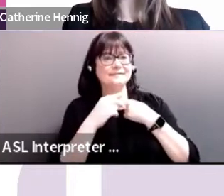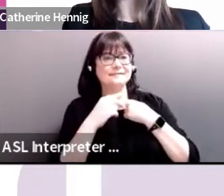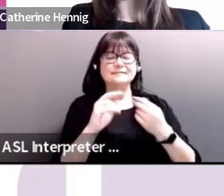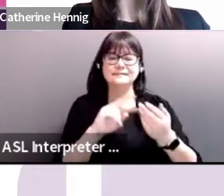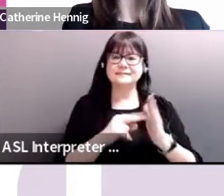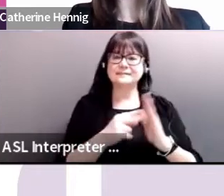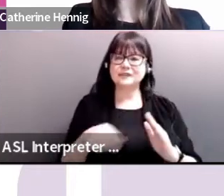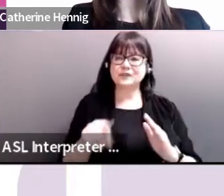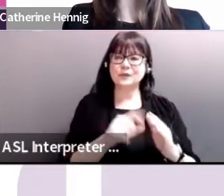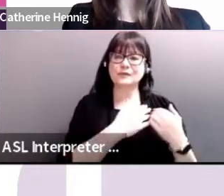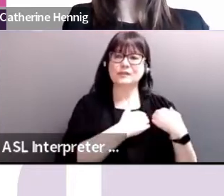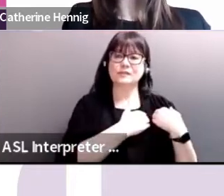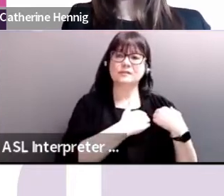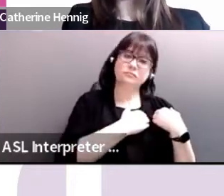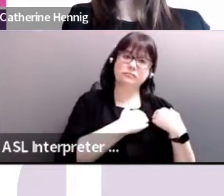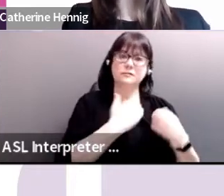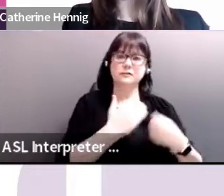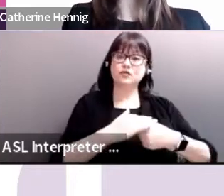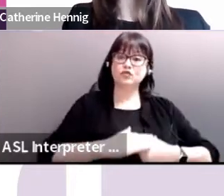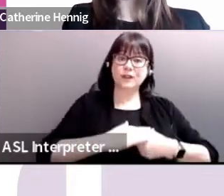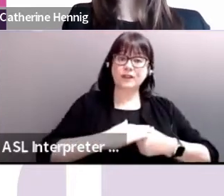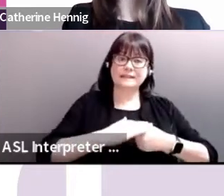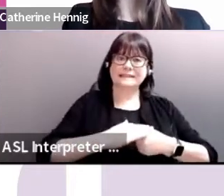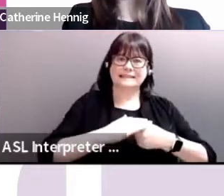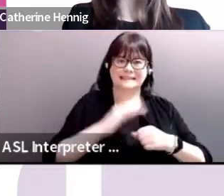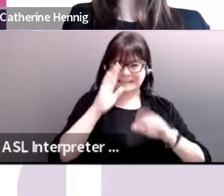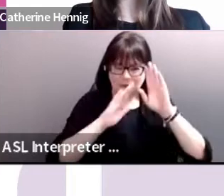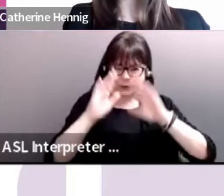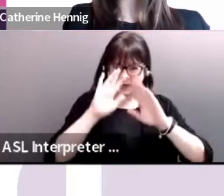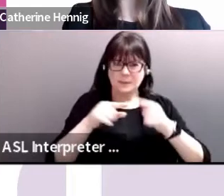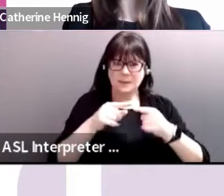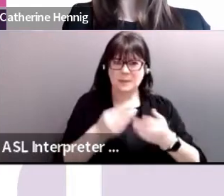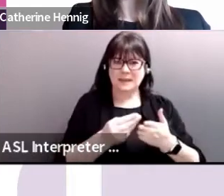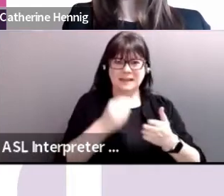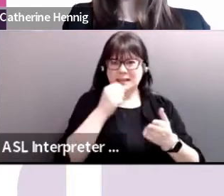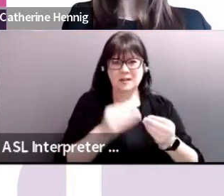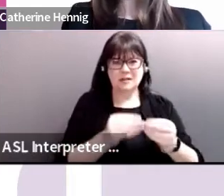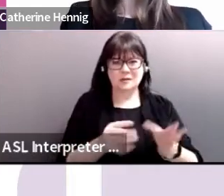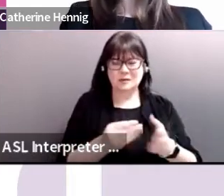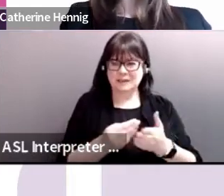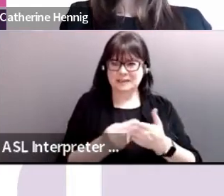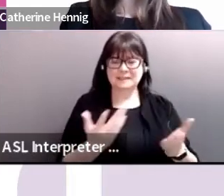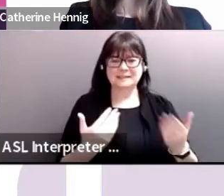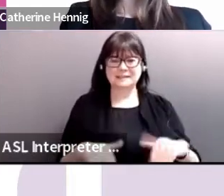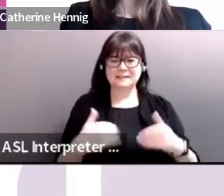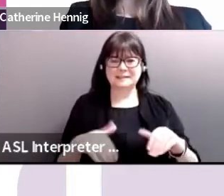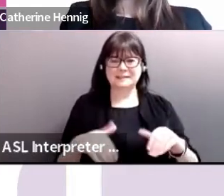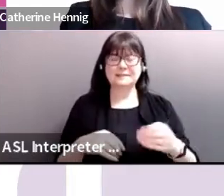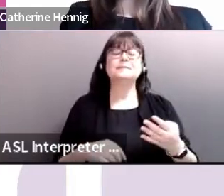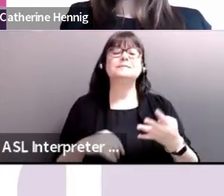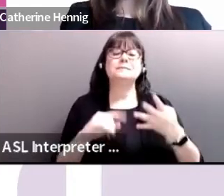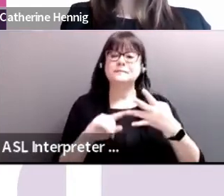and that can definitely be very stressful and can just add to your plate as a new-time entrepreneur. So thirdly, we've